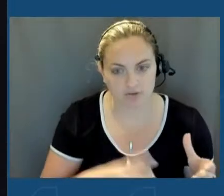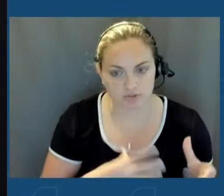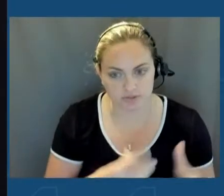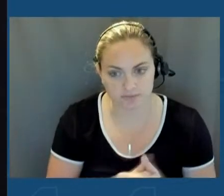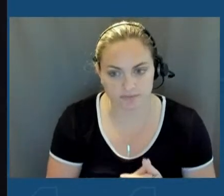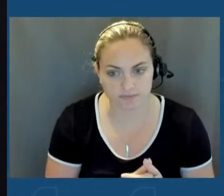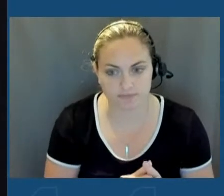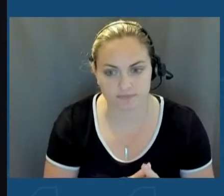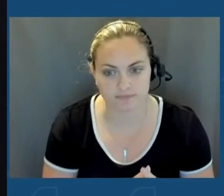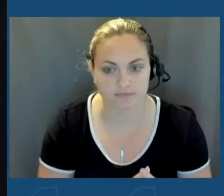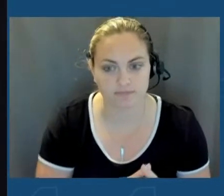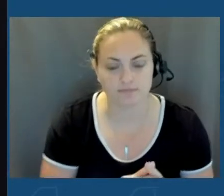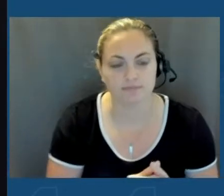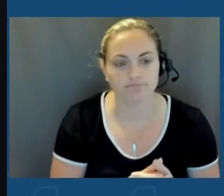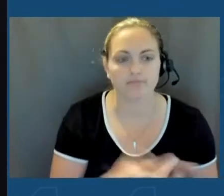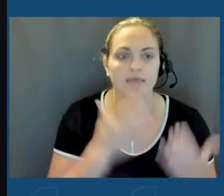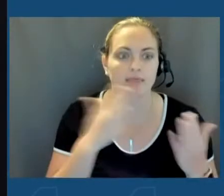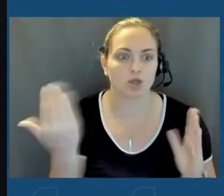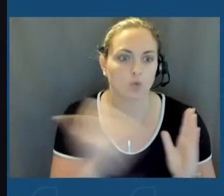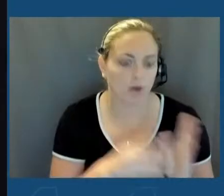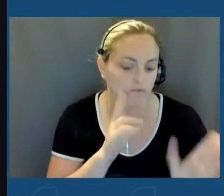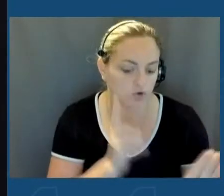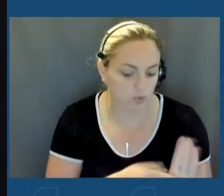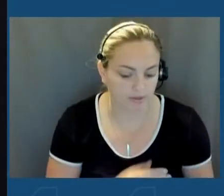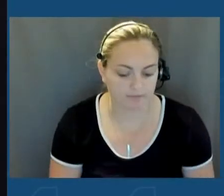today. Thank you again for joining us.